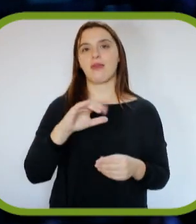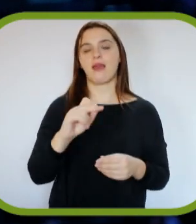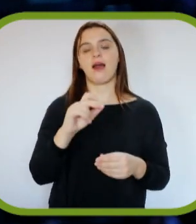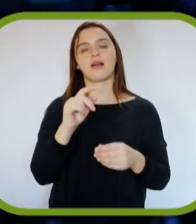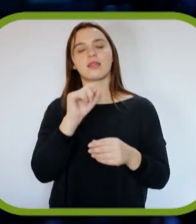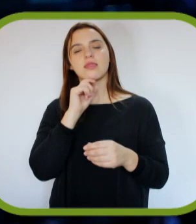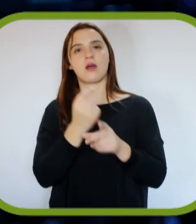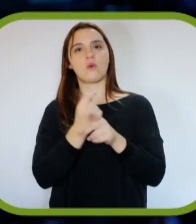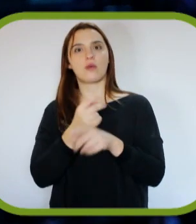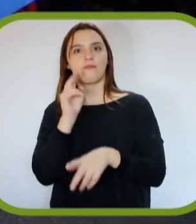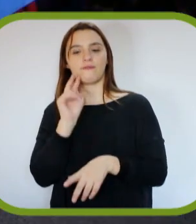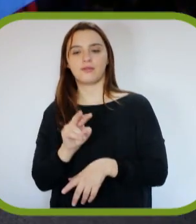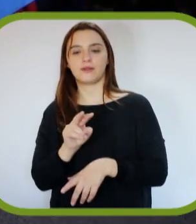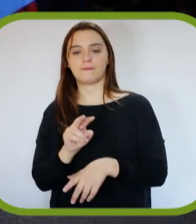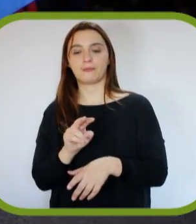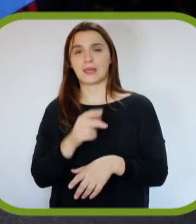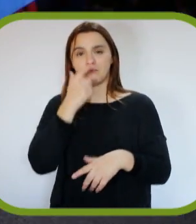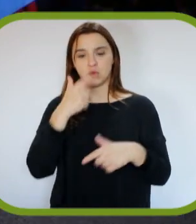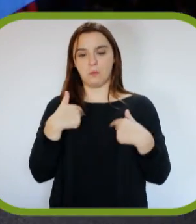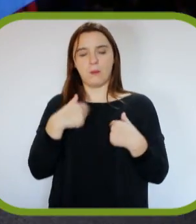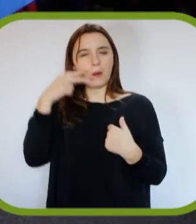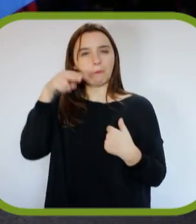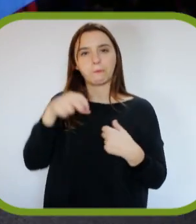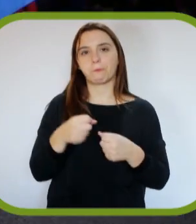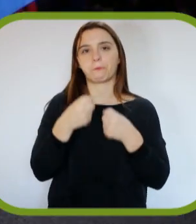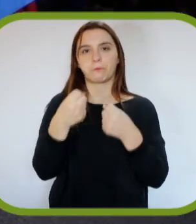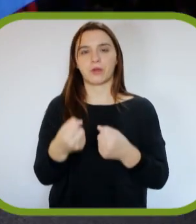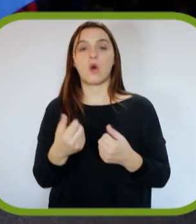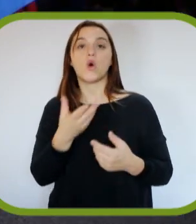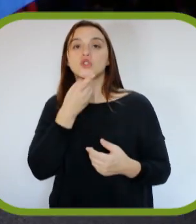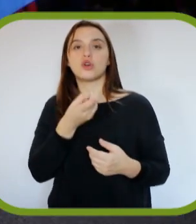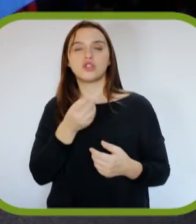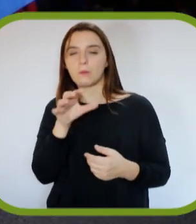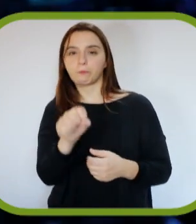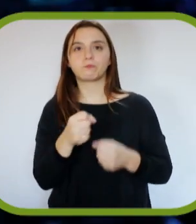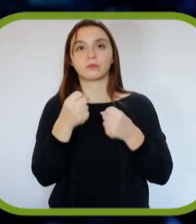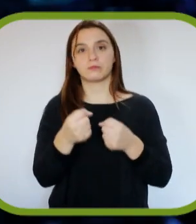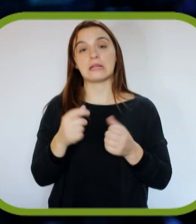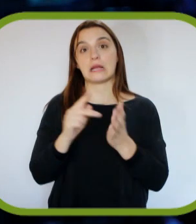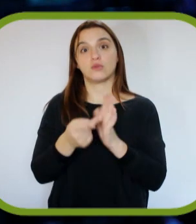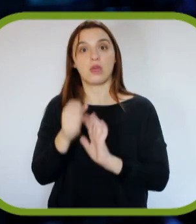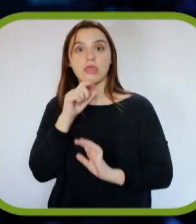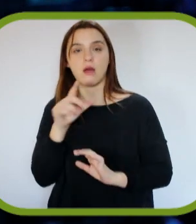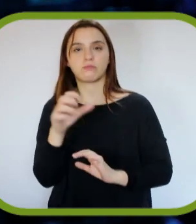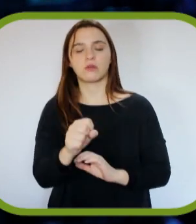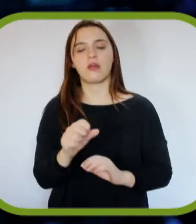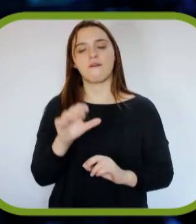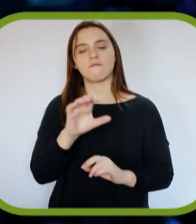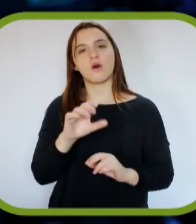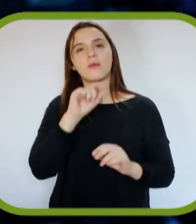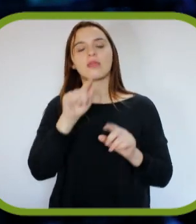artificial intelligence can see things in many cases that humans may not be able to see or not be able to see alone. So it's kind of the ability